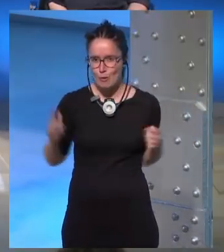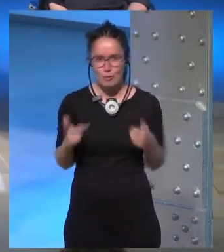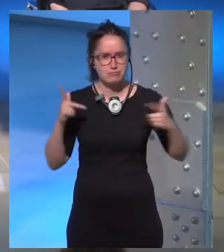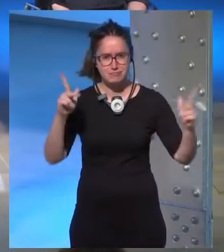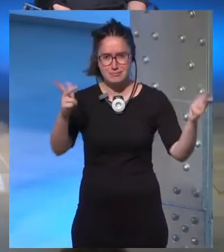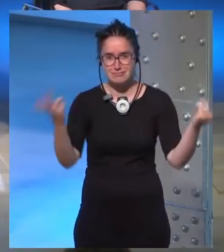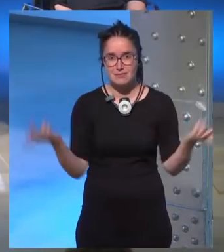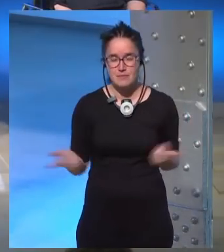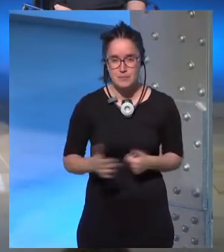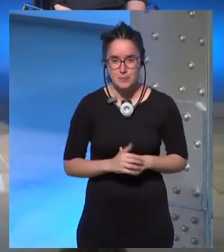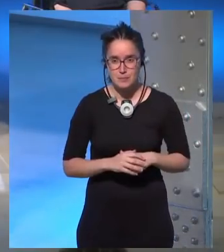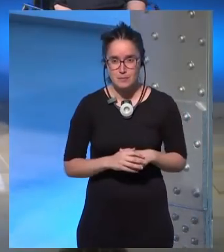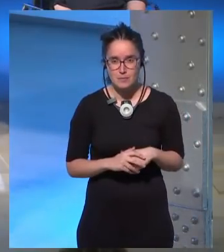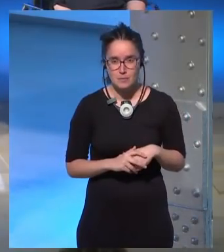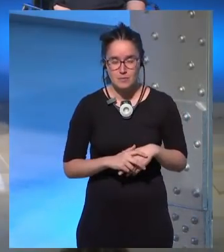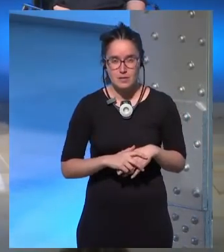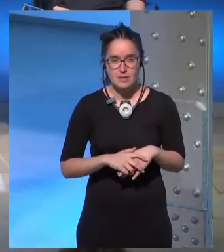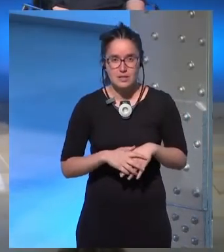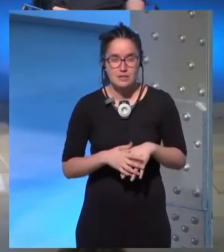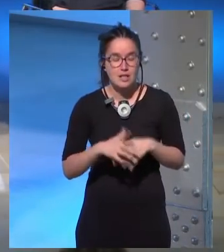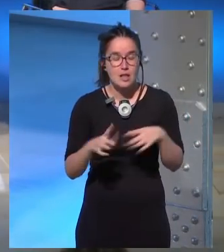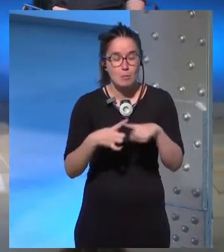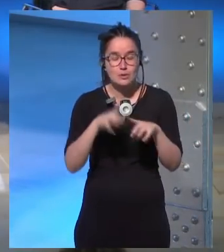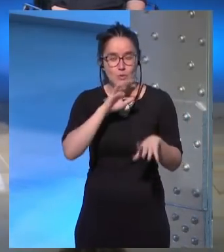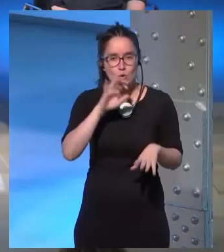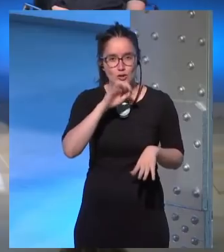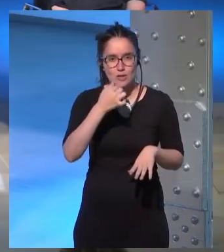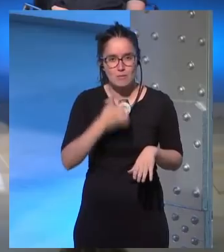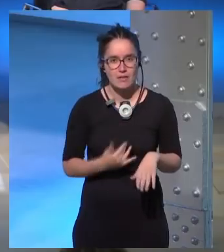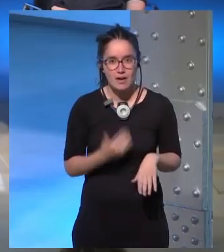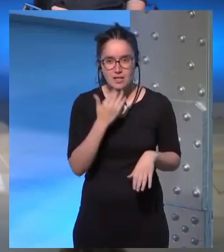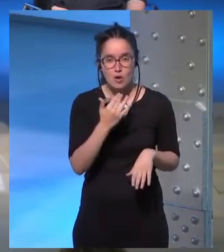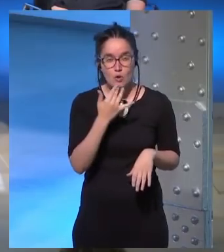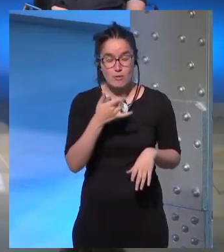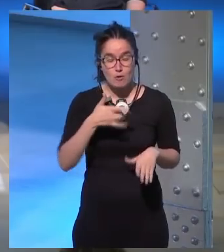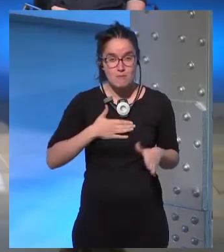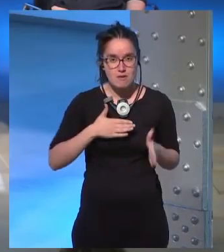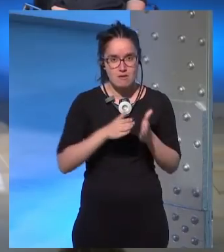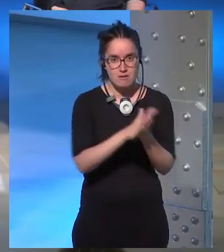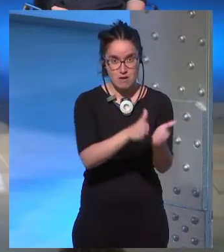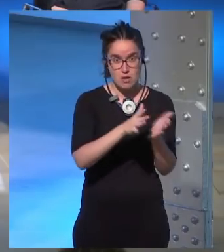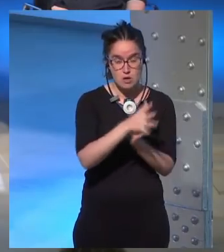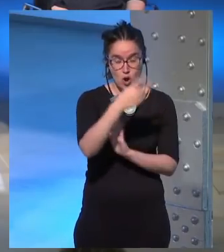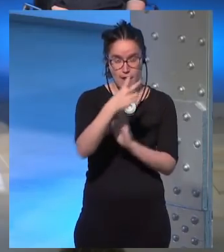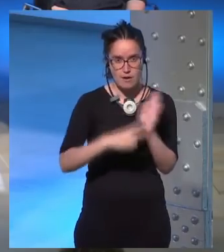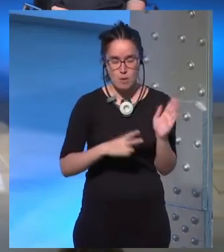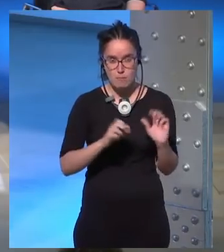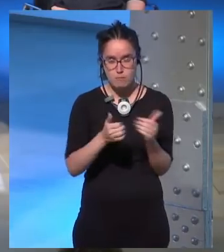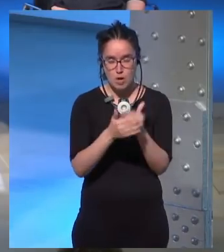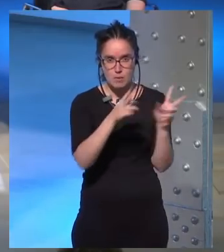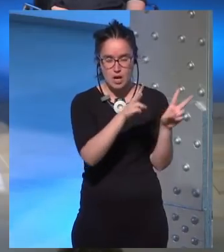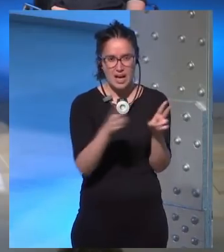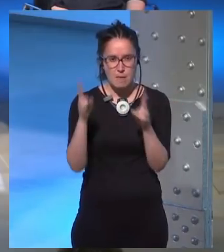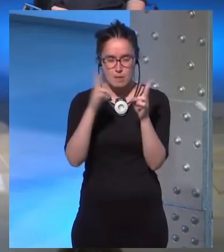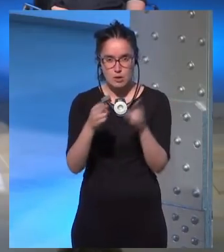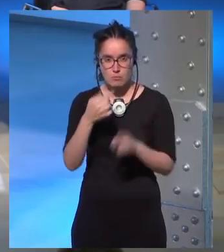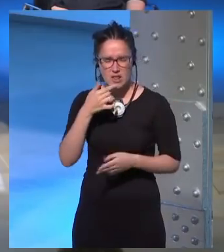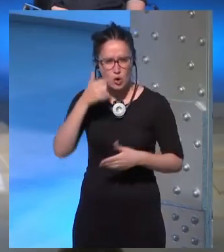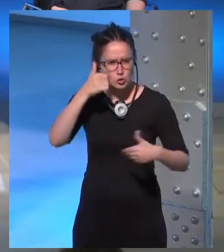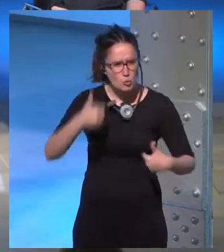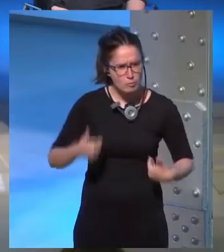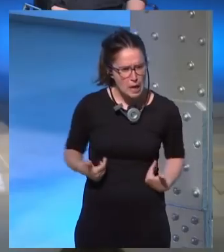It's funny you say that, because my editor, when he first read the first 3 chapters, he's like, are these people human? Are they titans? Are they eating whole